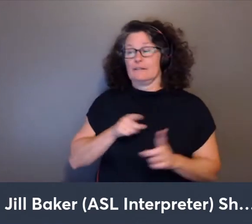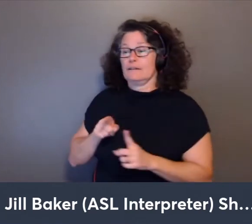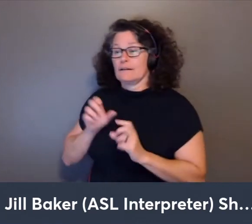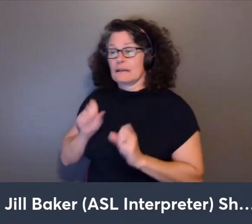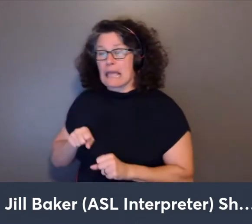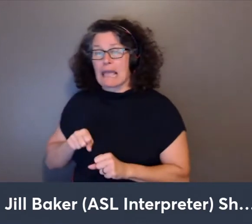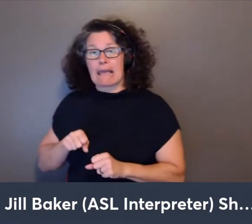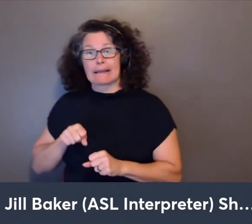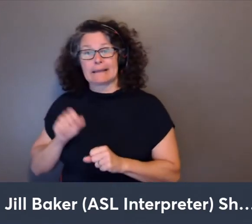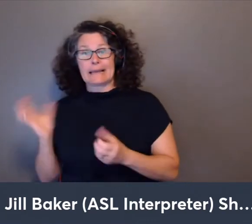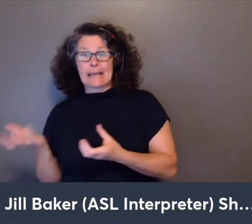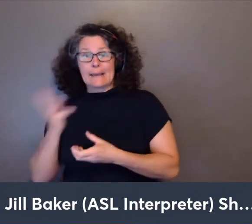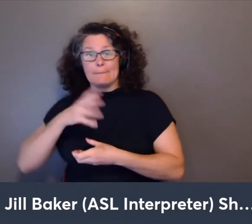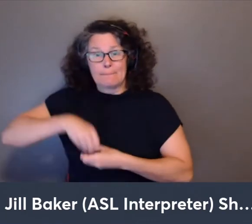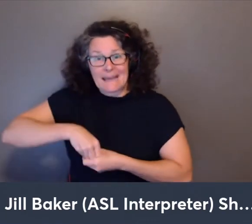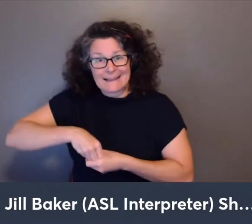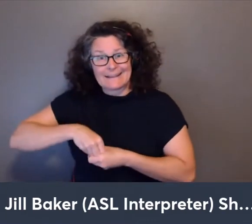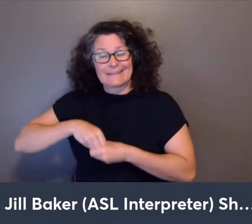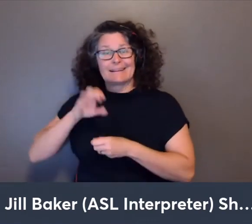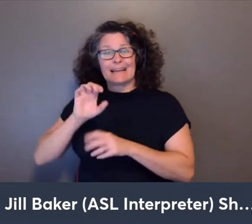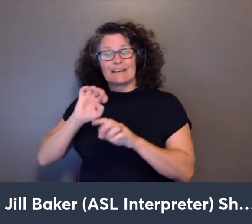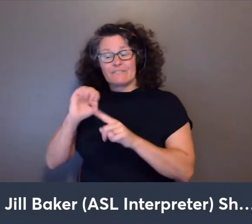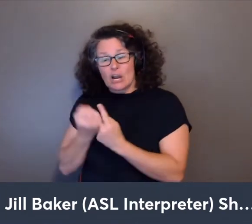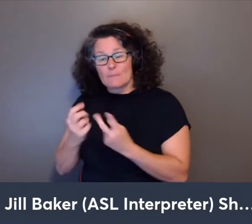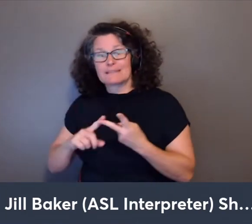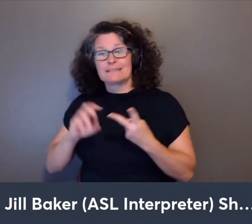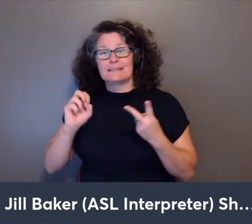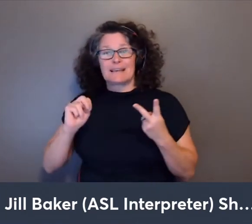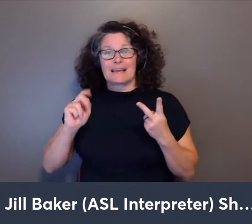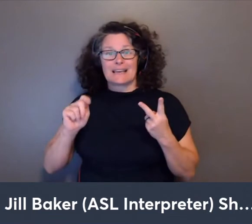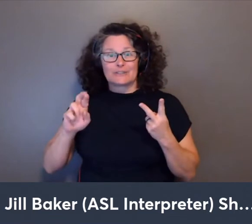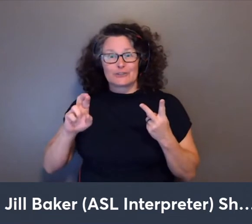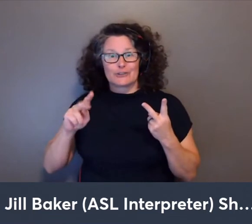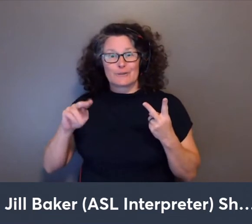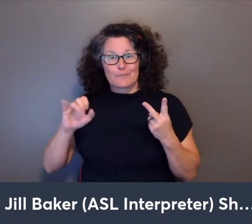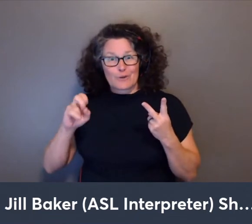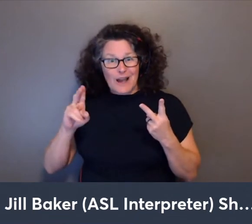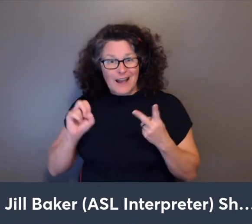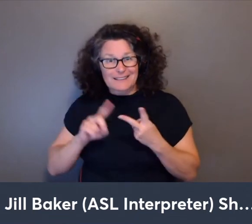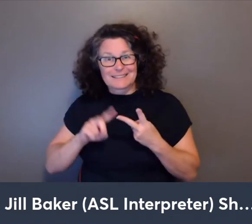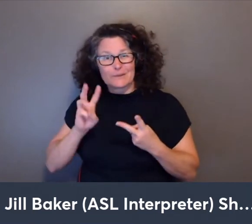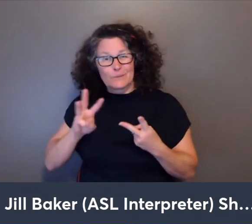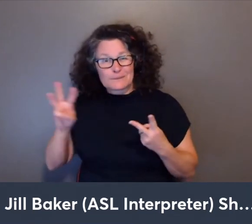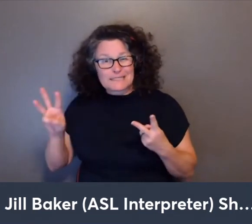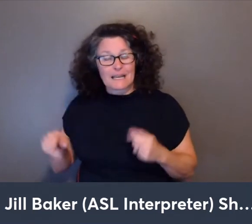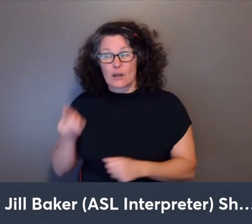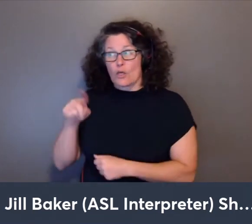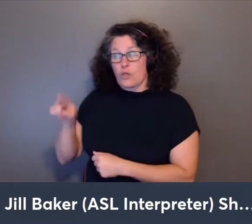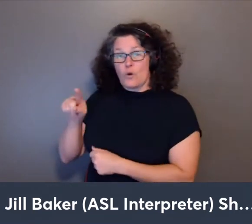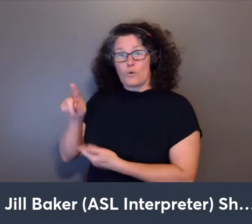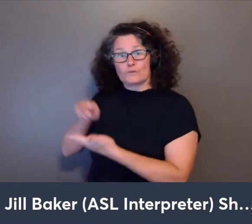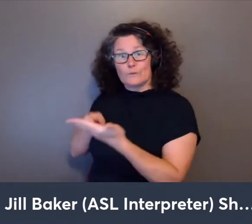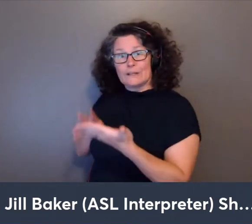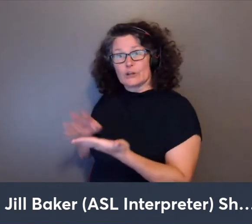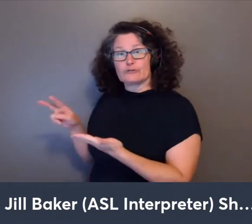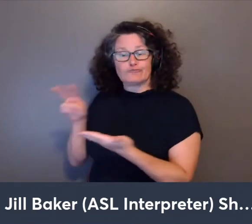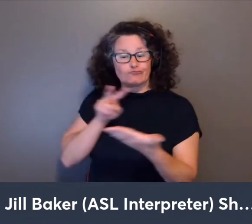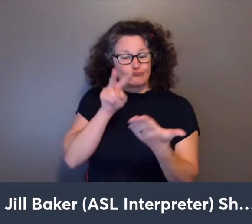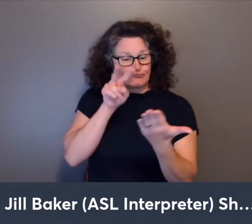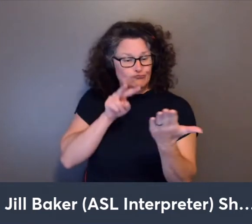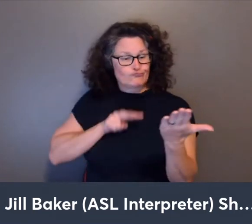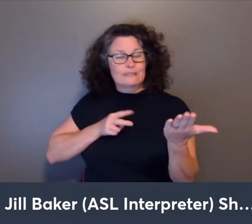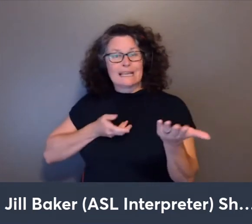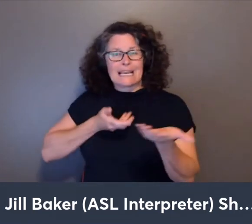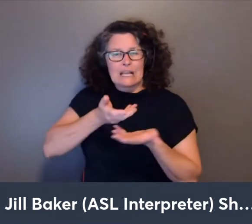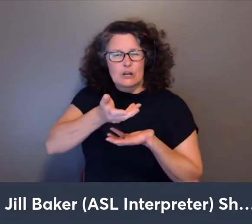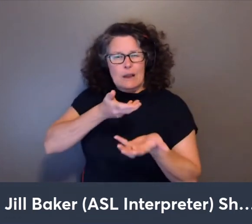an embedded environment or our enterprise, basically a website, and then those readers can come in and interact